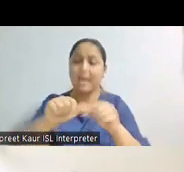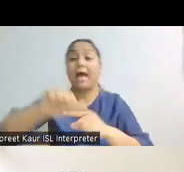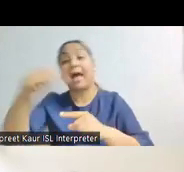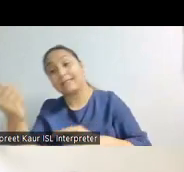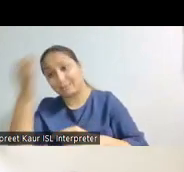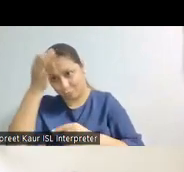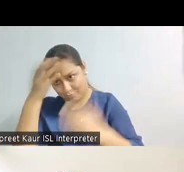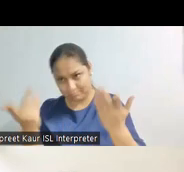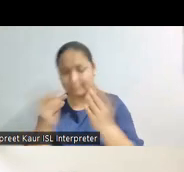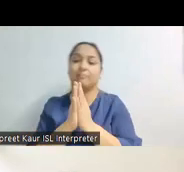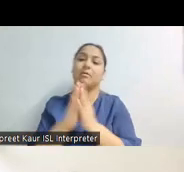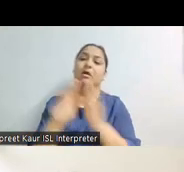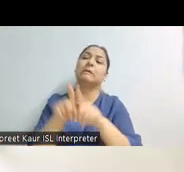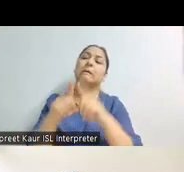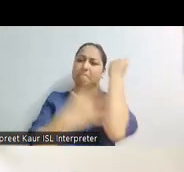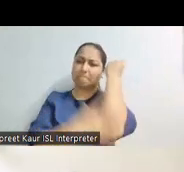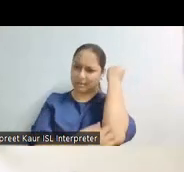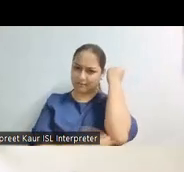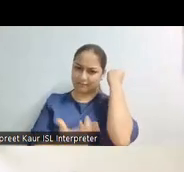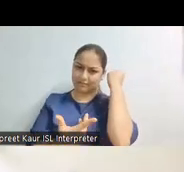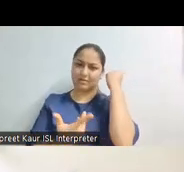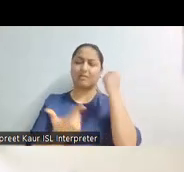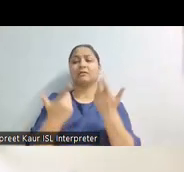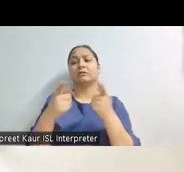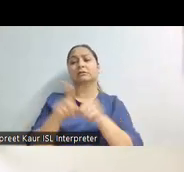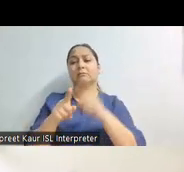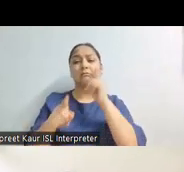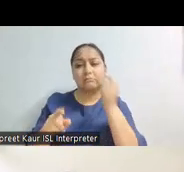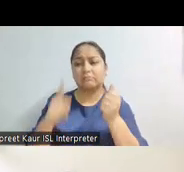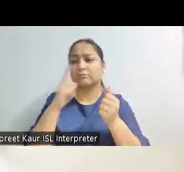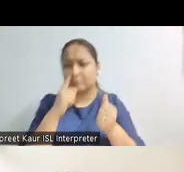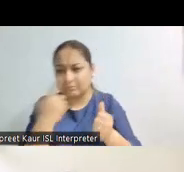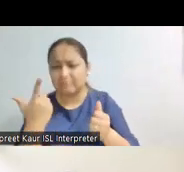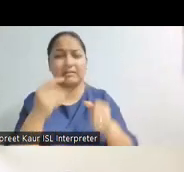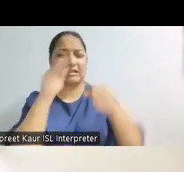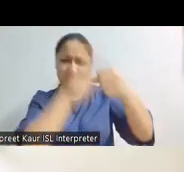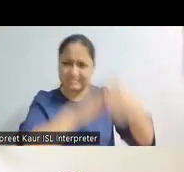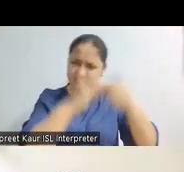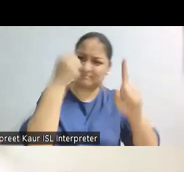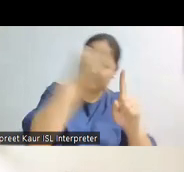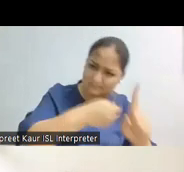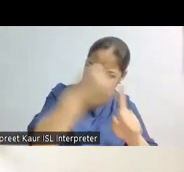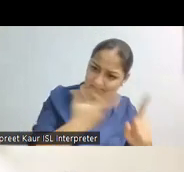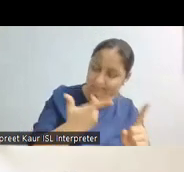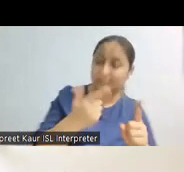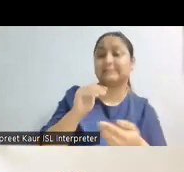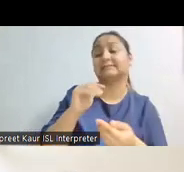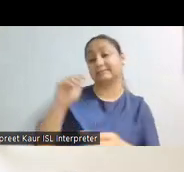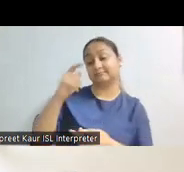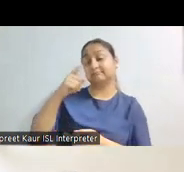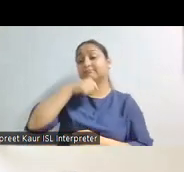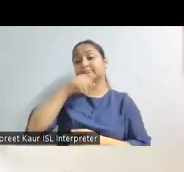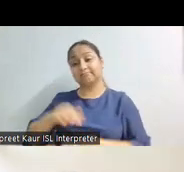like poverty, gender harassment, or gender-based harassment rather, child marriage, impacts